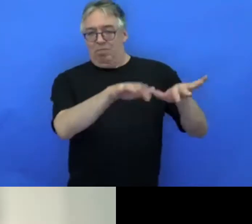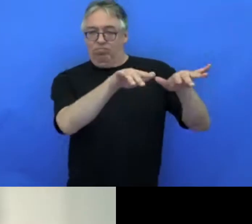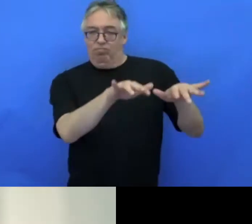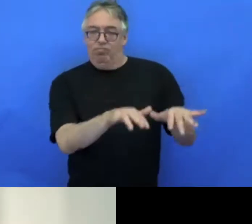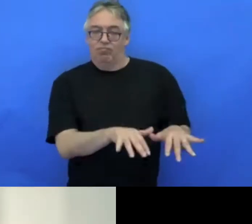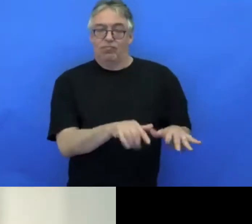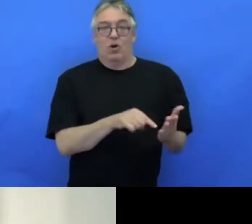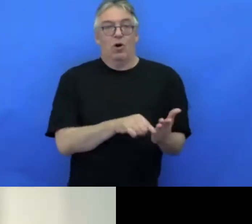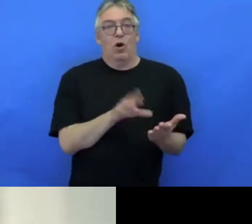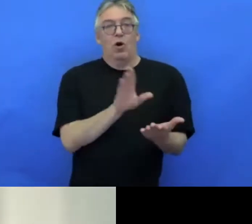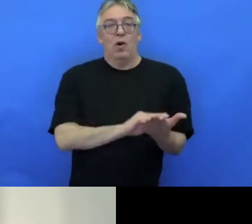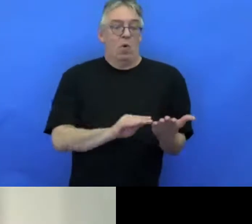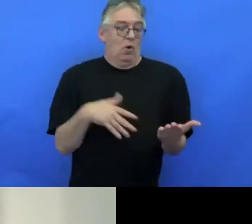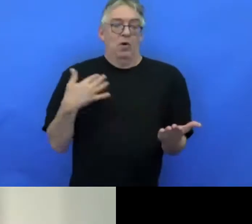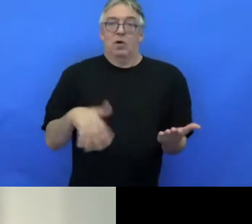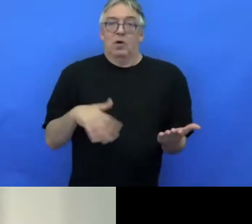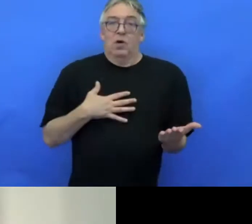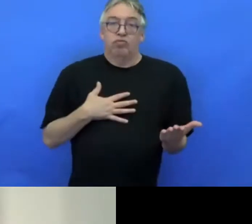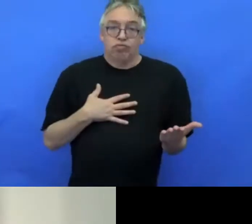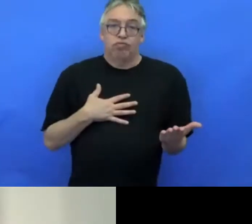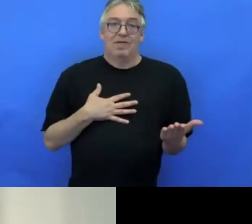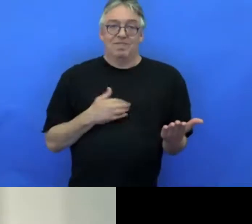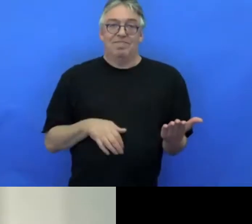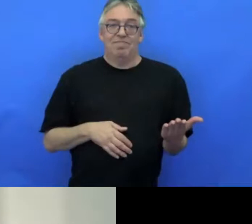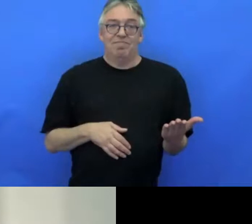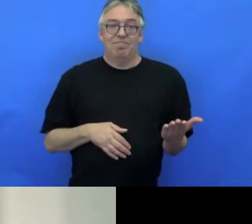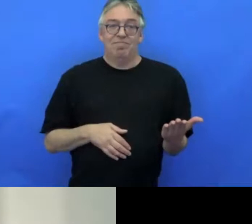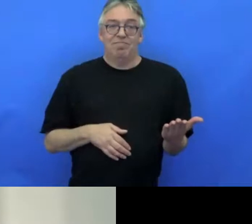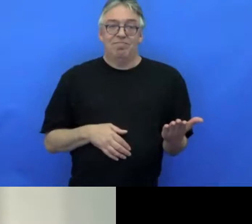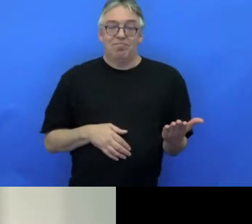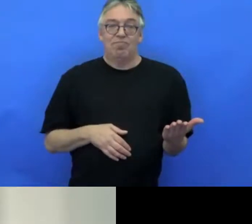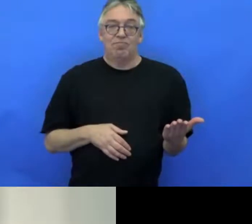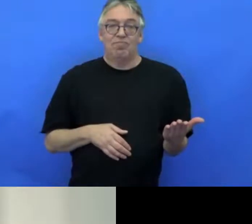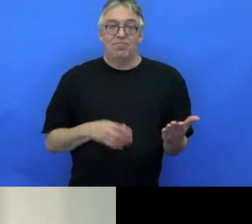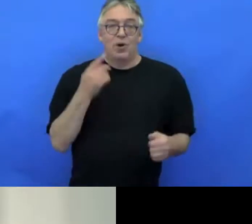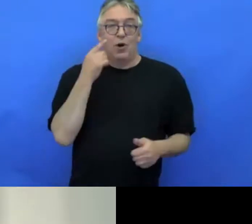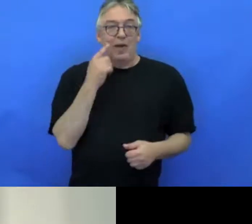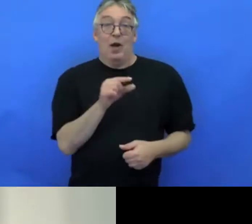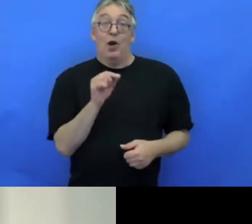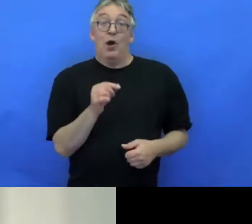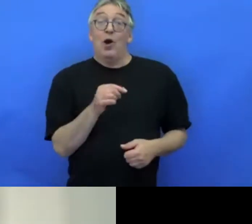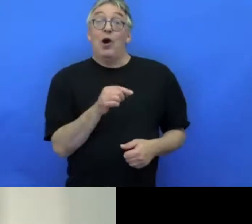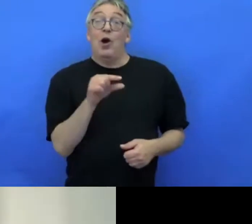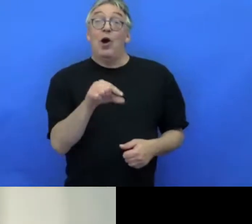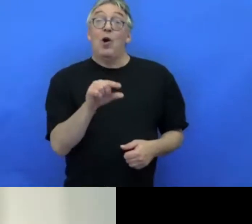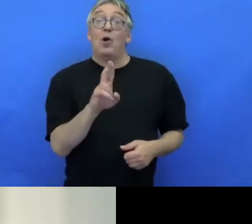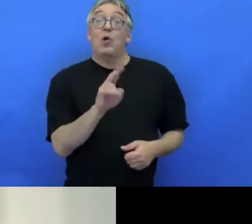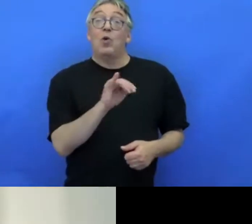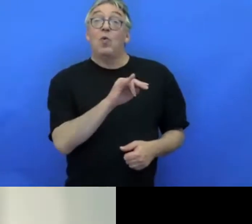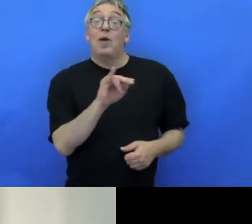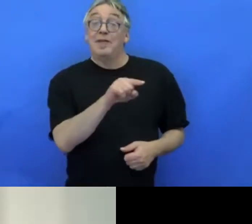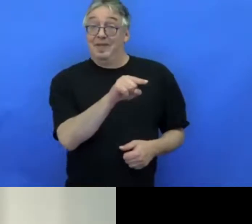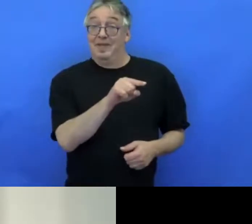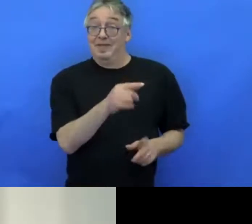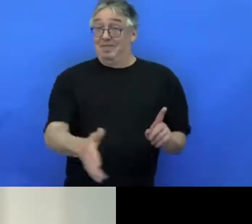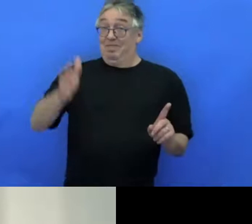this incredible report. I think that Gerard Quinn, during the negotiations of the convention and now